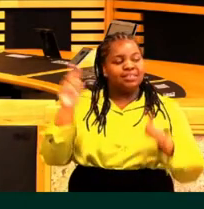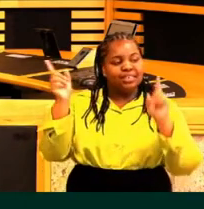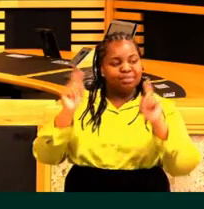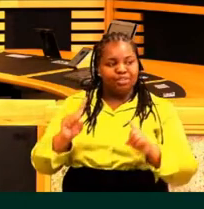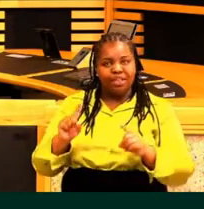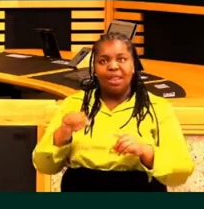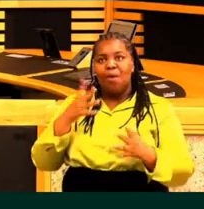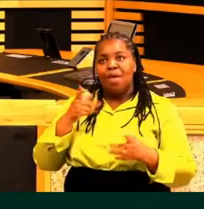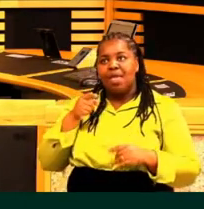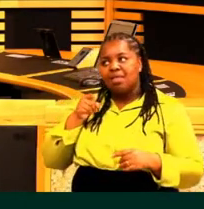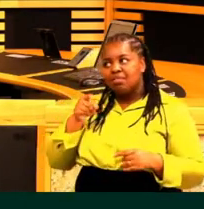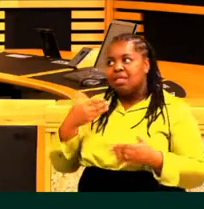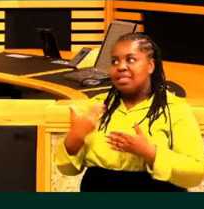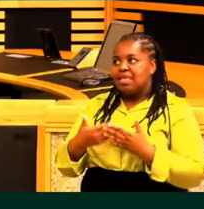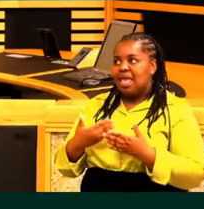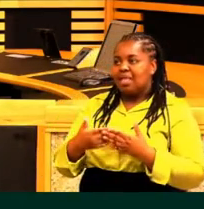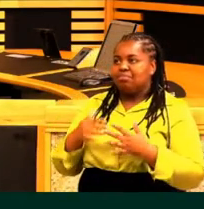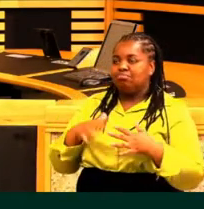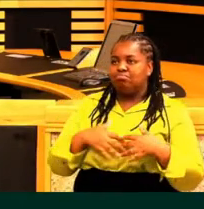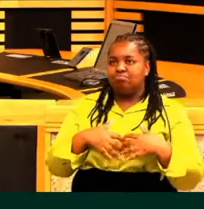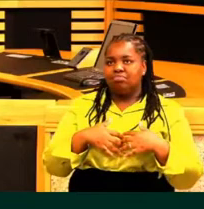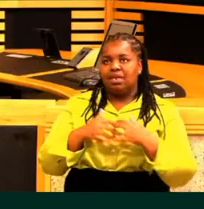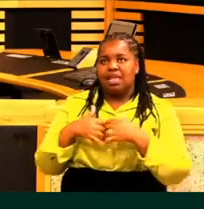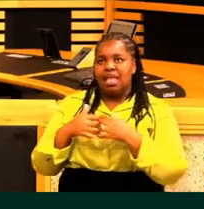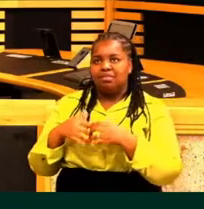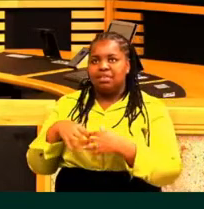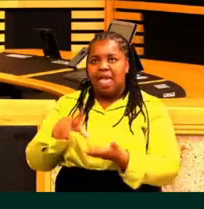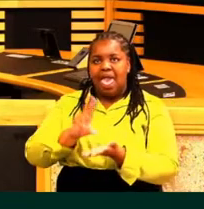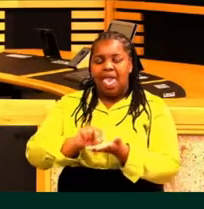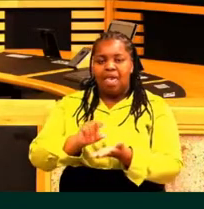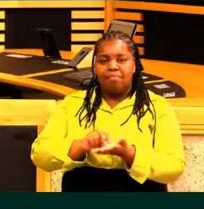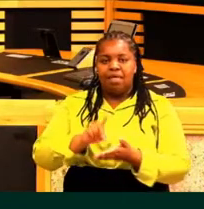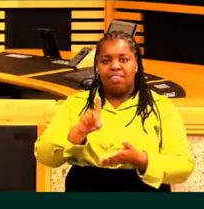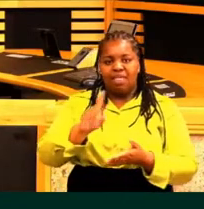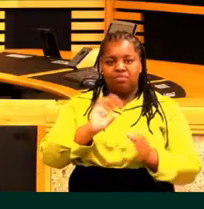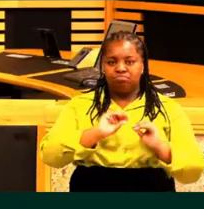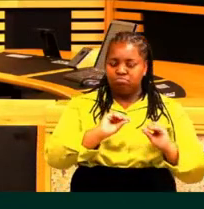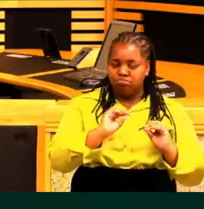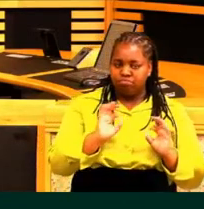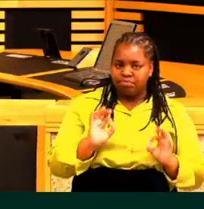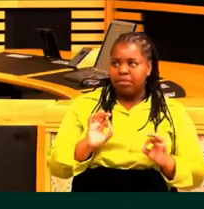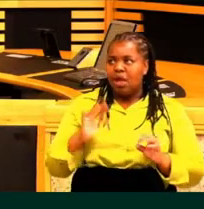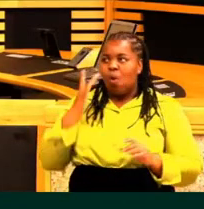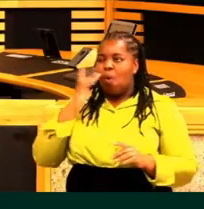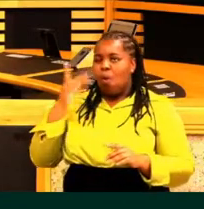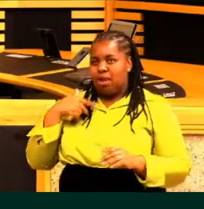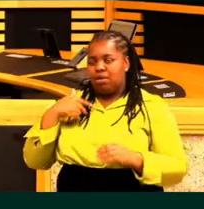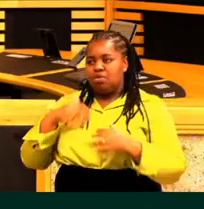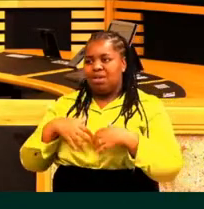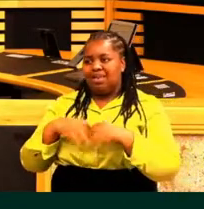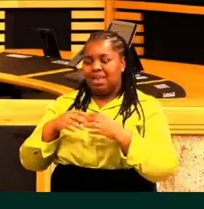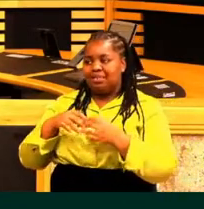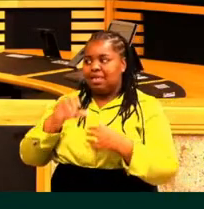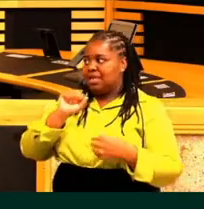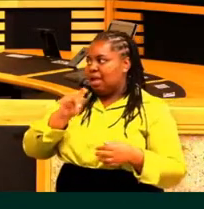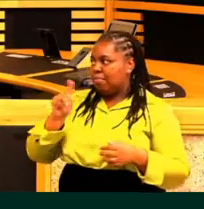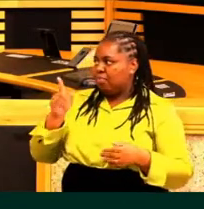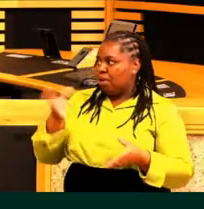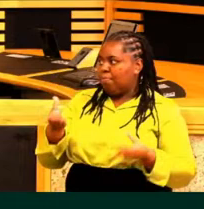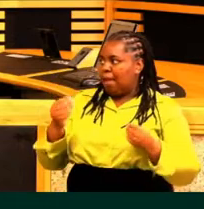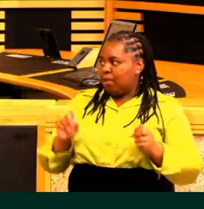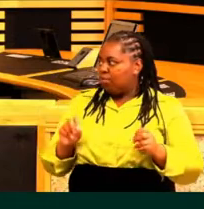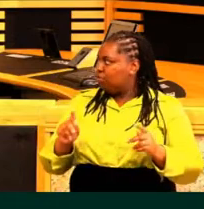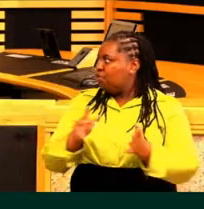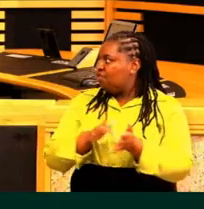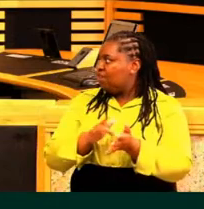where we'll be able to create apps that will be educational and when you create an app you have an opportunity to